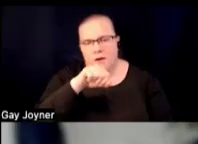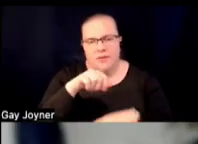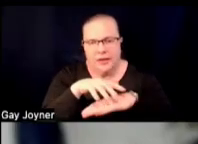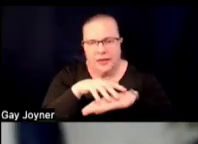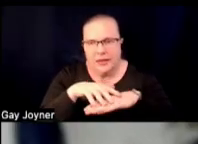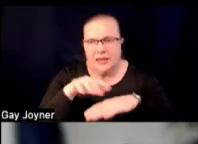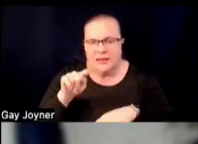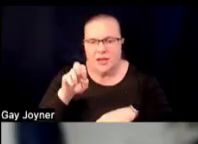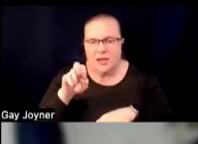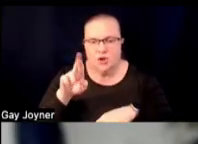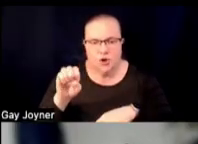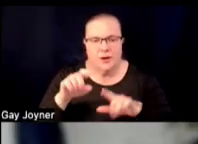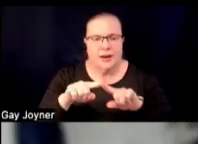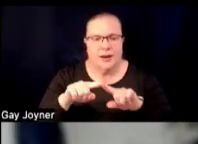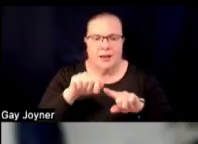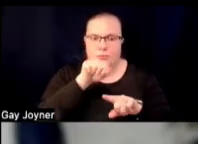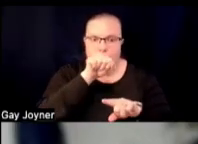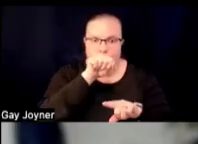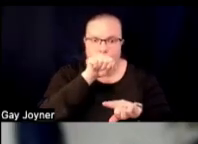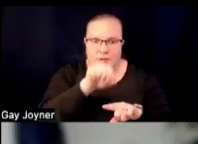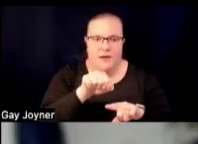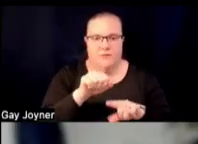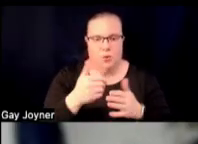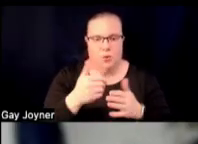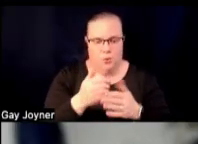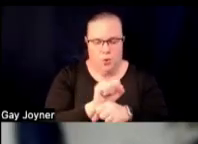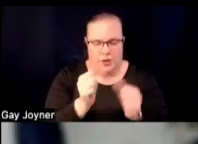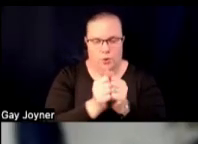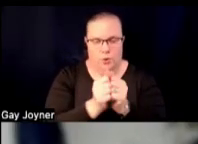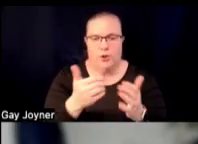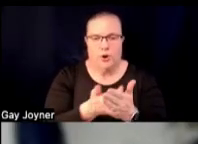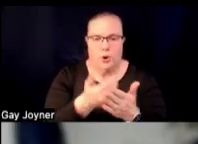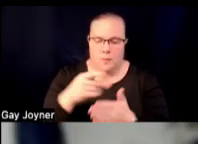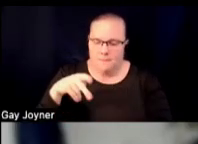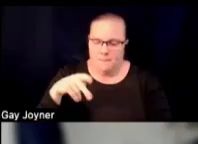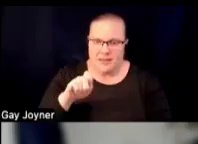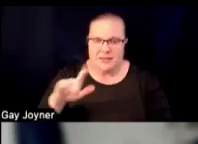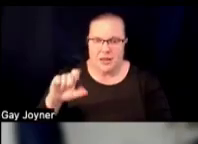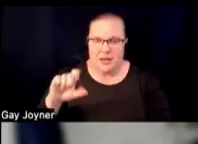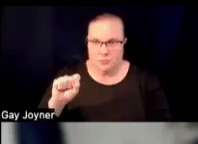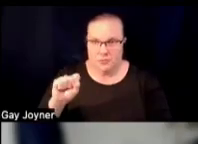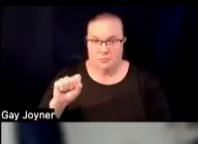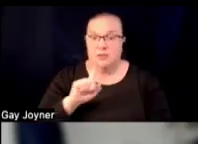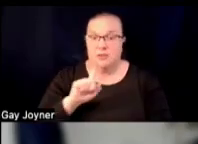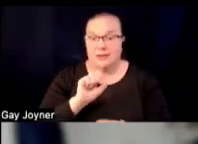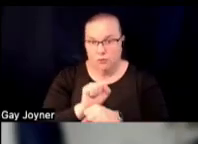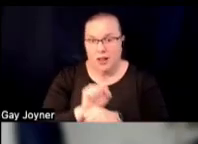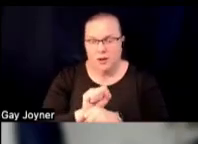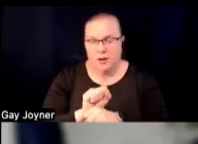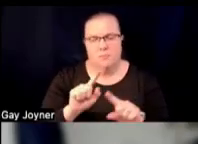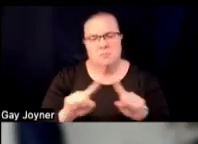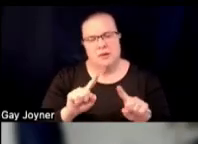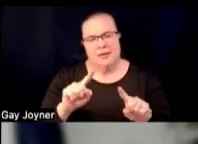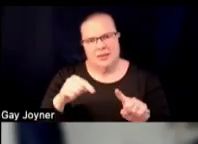new pastels in actual reality and not just digitally. So this is one of the first pieces I've done since